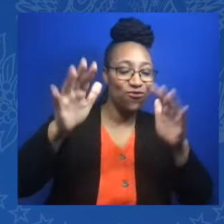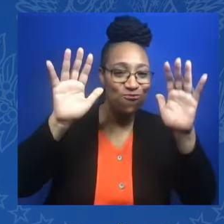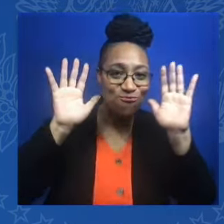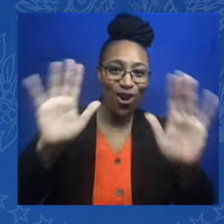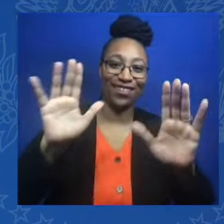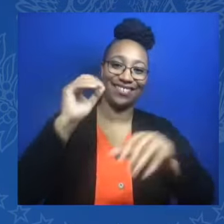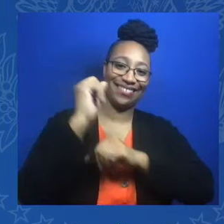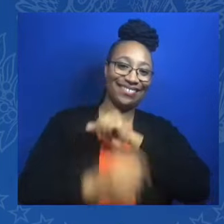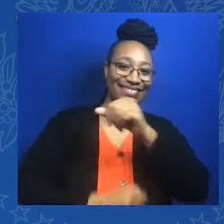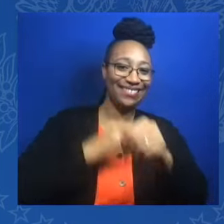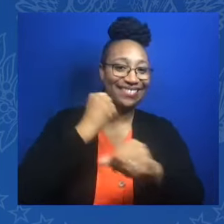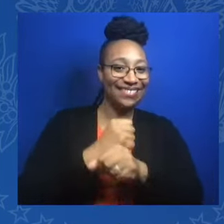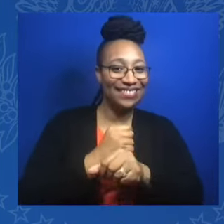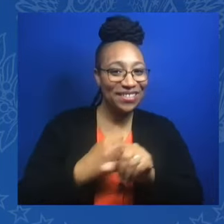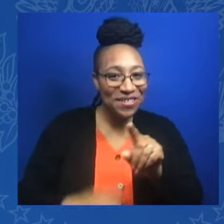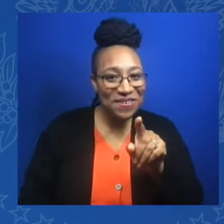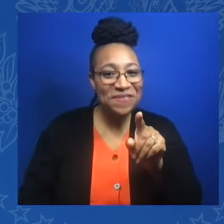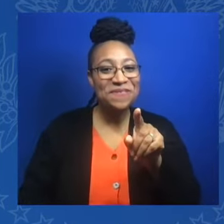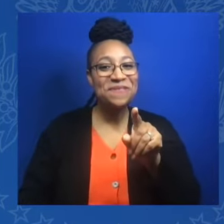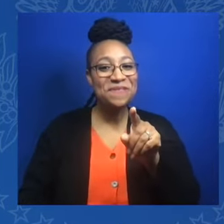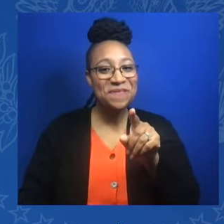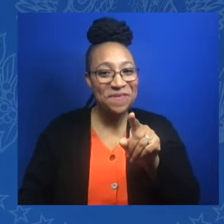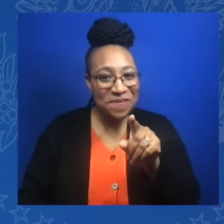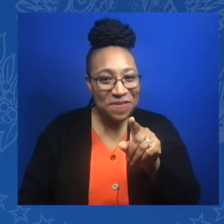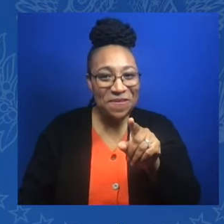of them is Neil. Why don't you stand up, Neil?